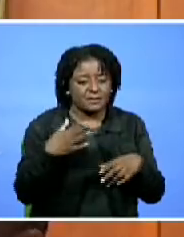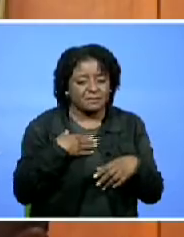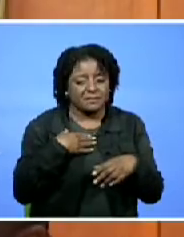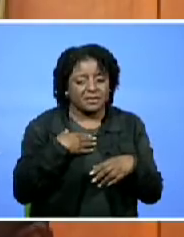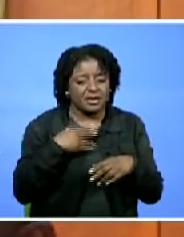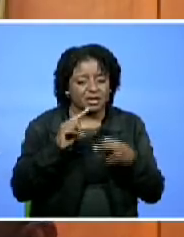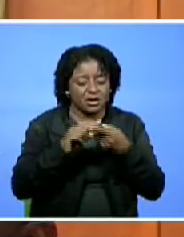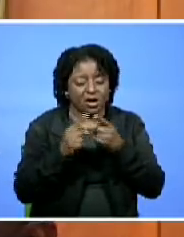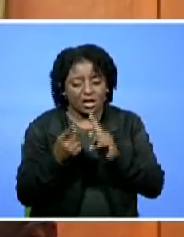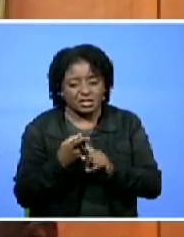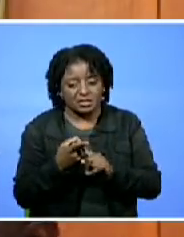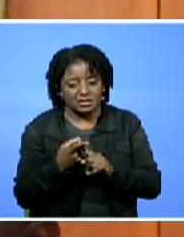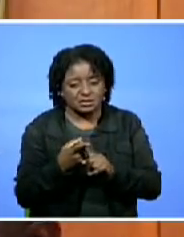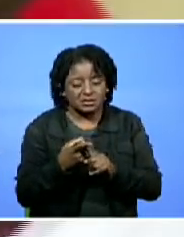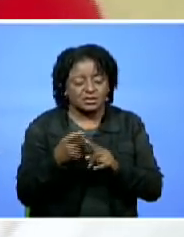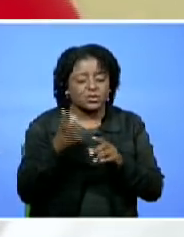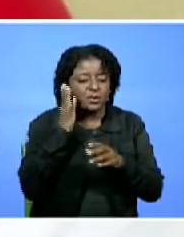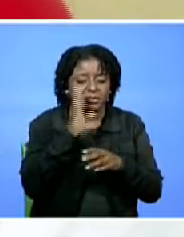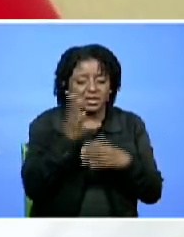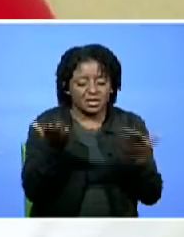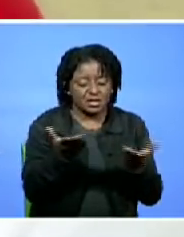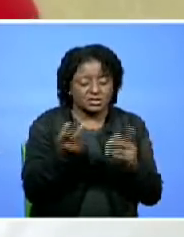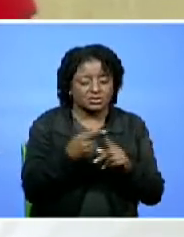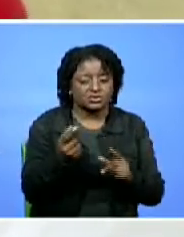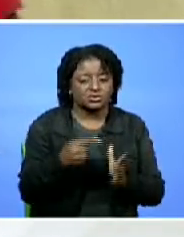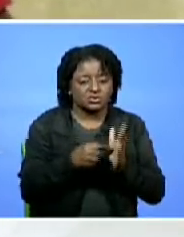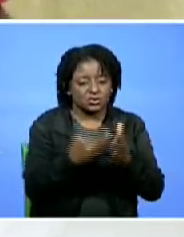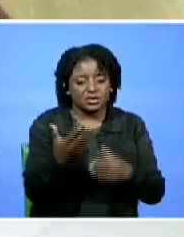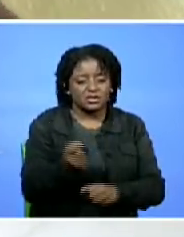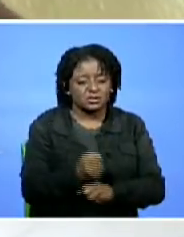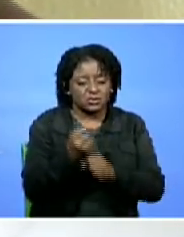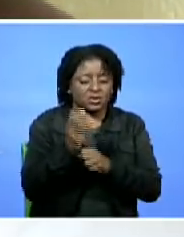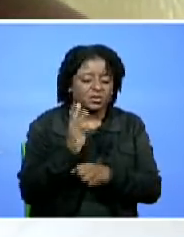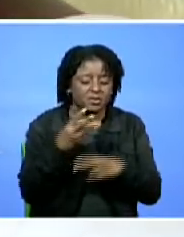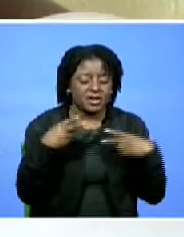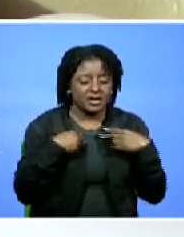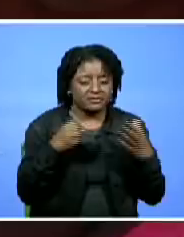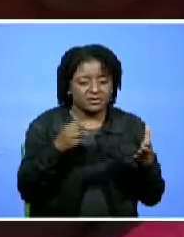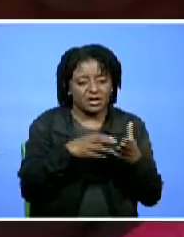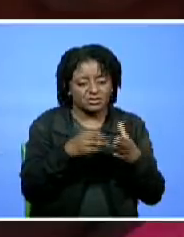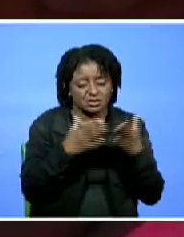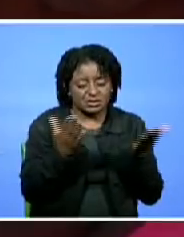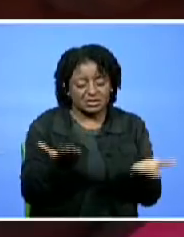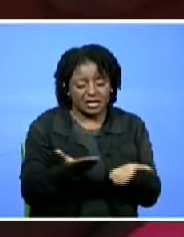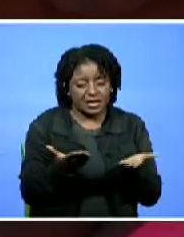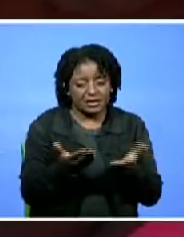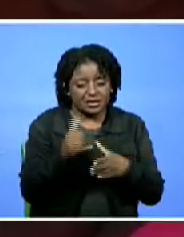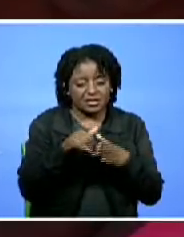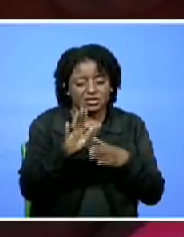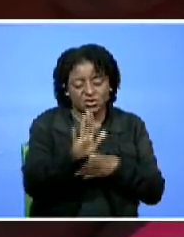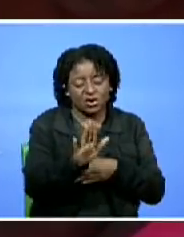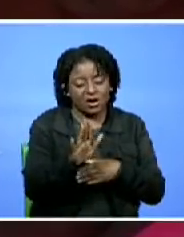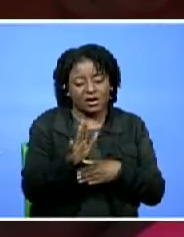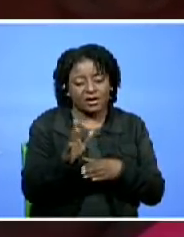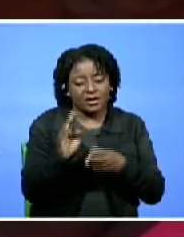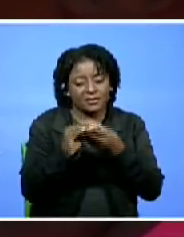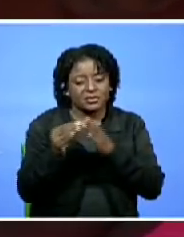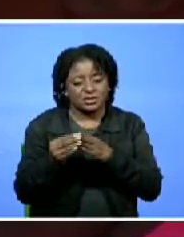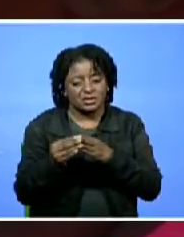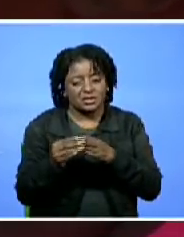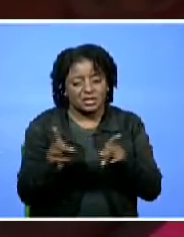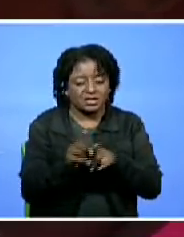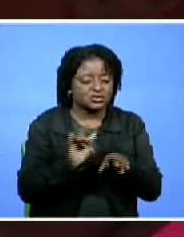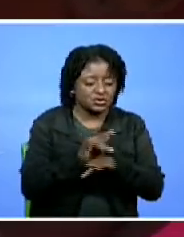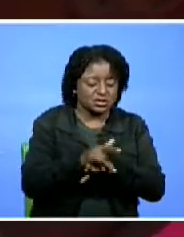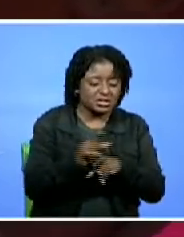here to show their support also. We will have counselors here in your community as early as next